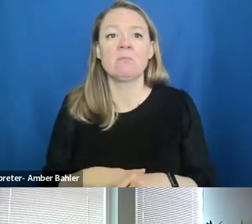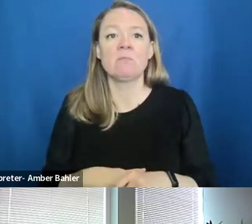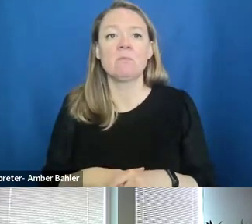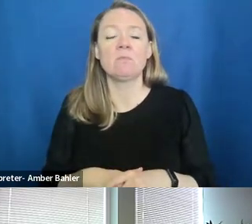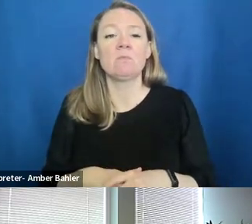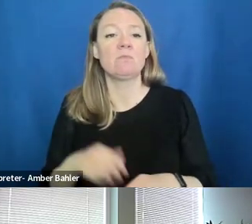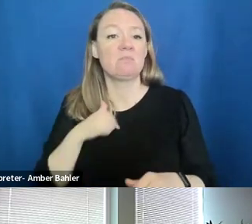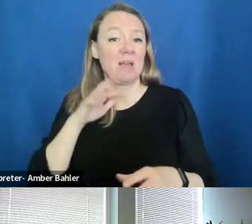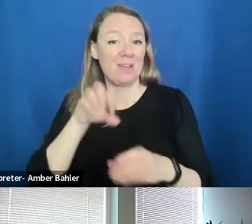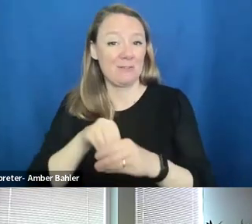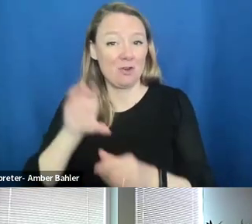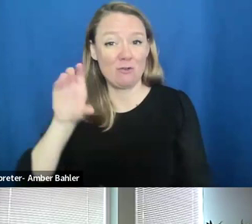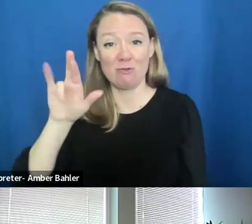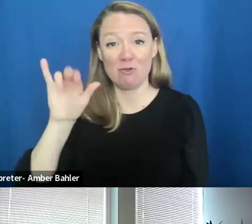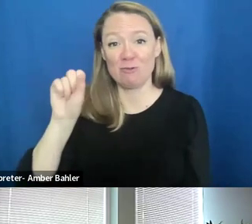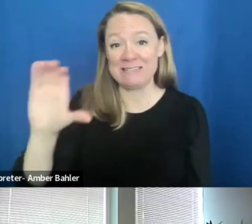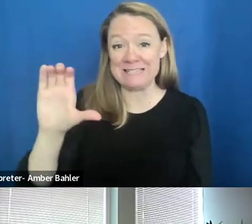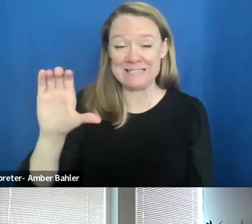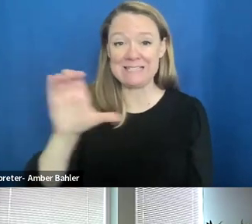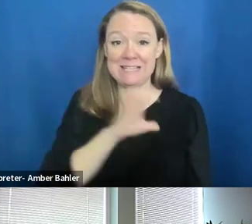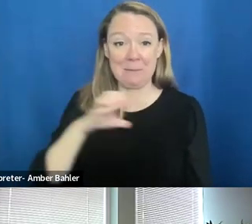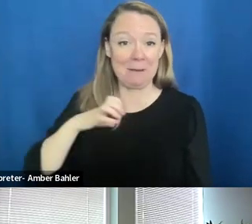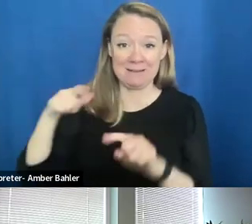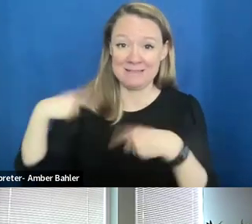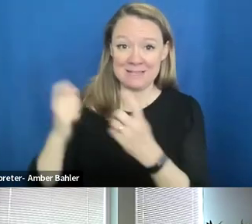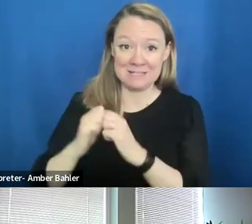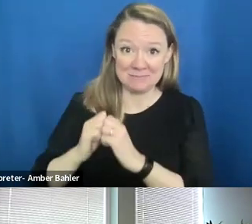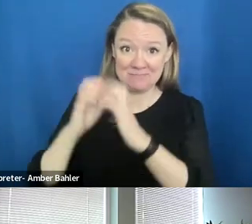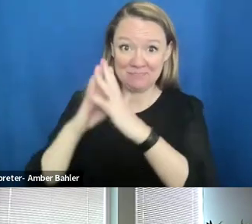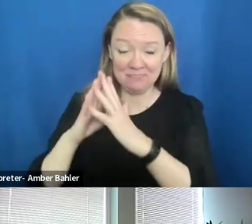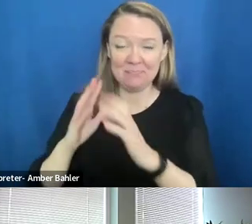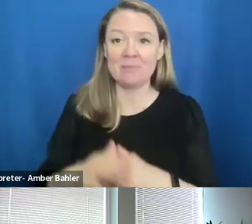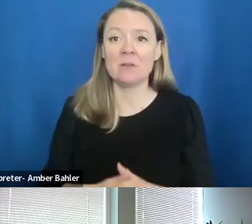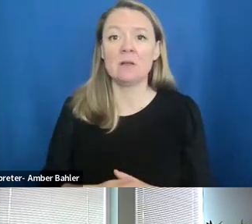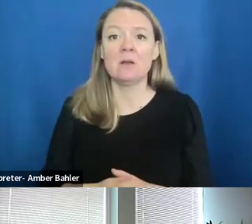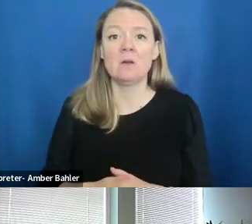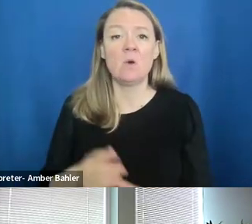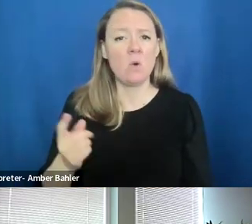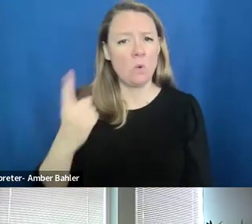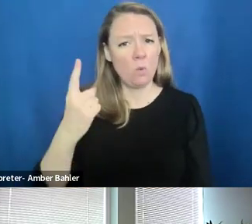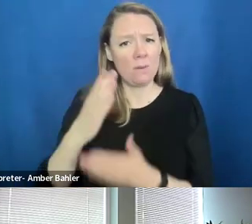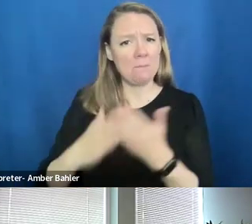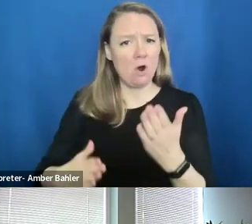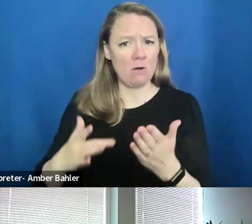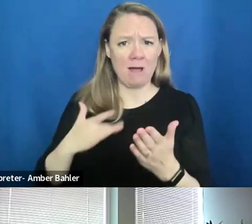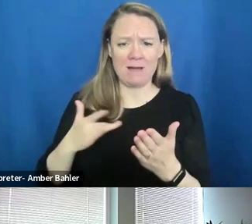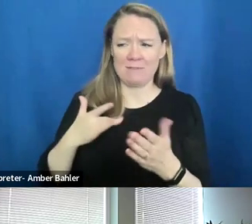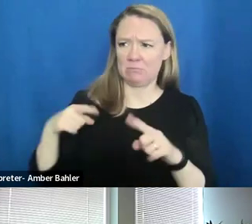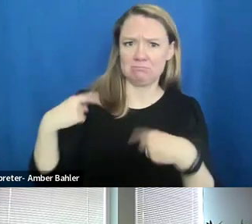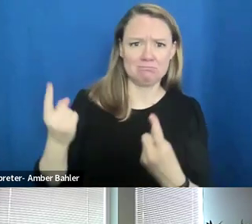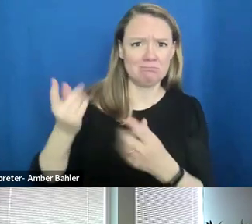the CRIS Committee since its inception. And so one of the things that I felt that was missing was